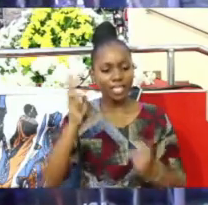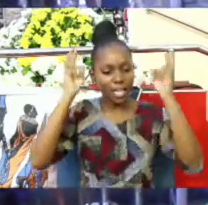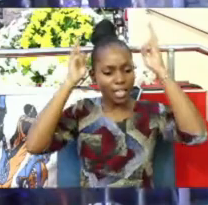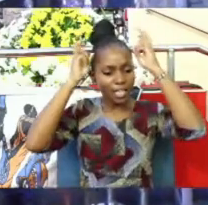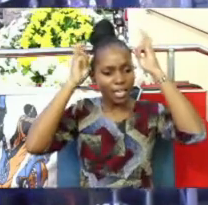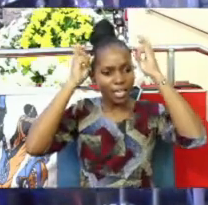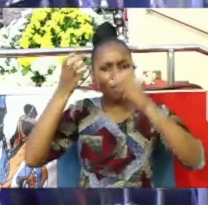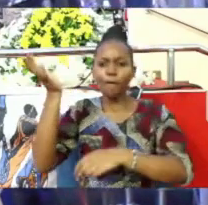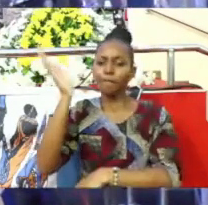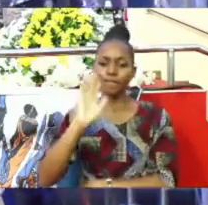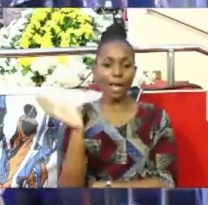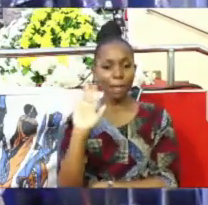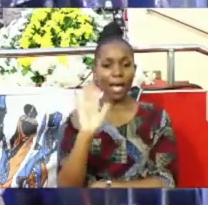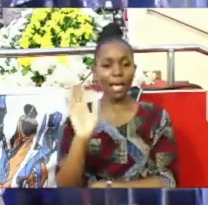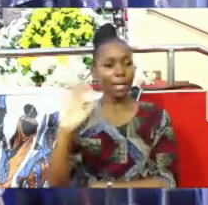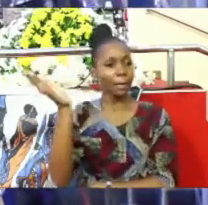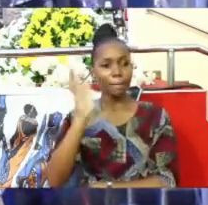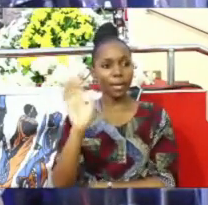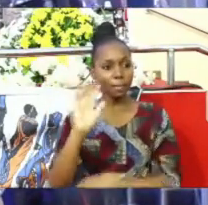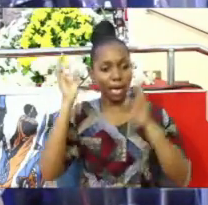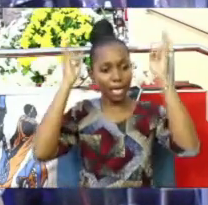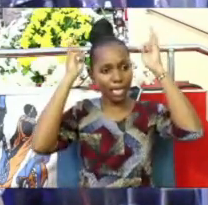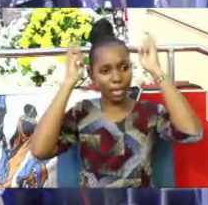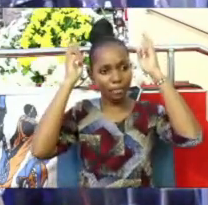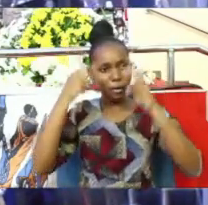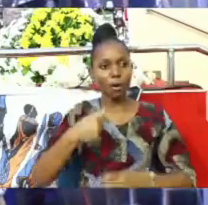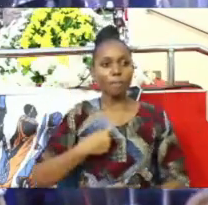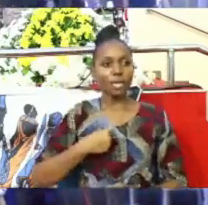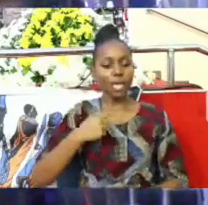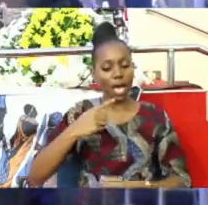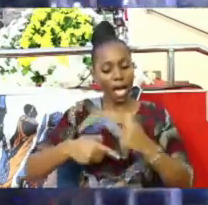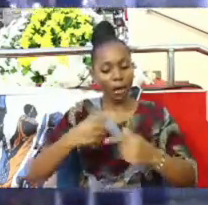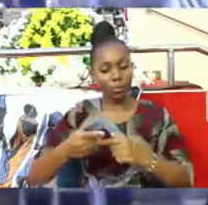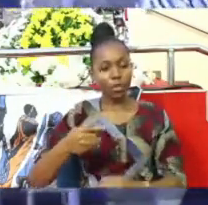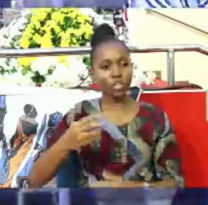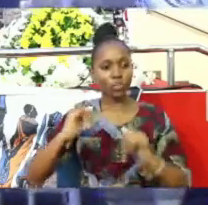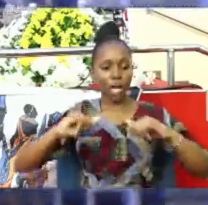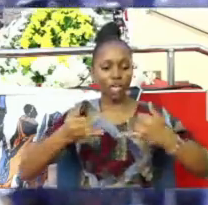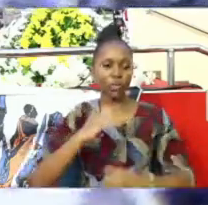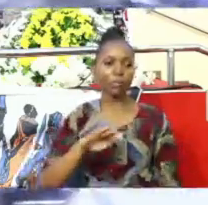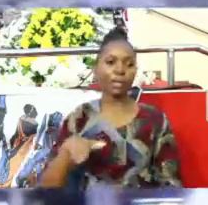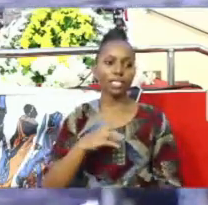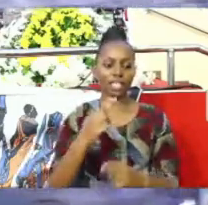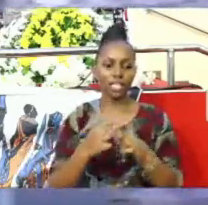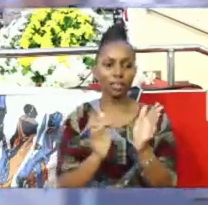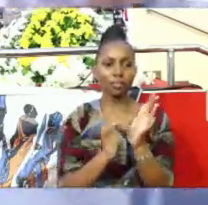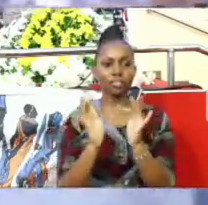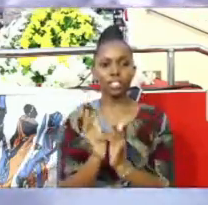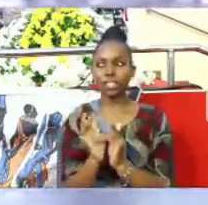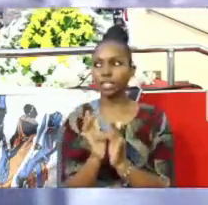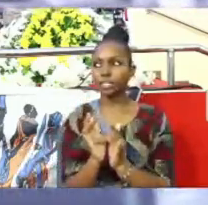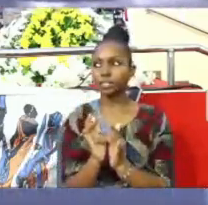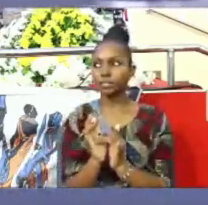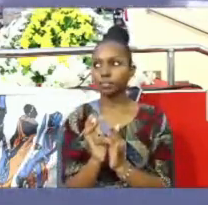bye bye. Bye bye. I am going to a new zone. In the name of Jesus.